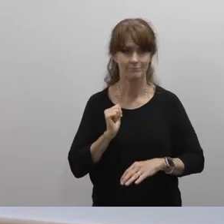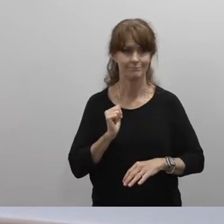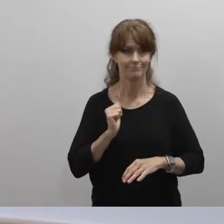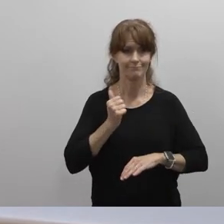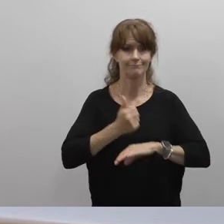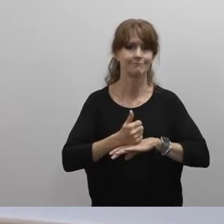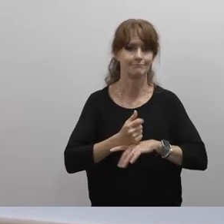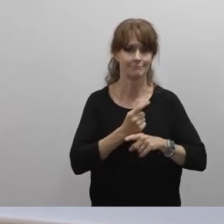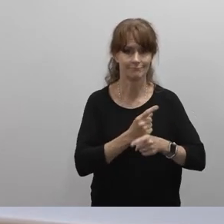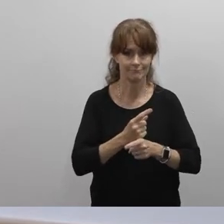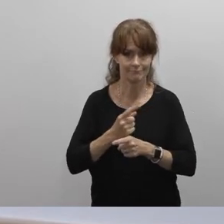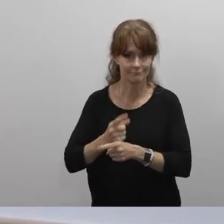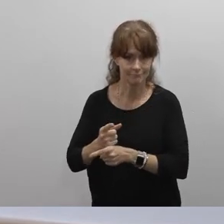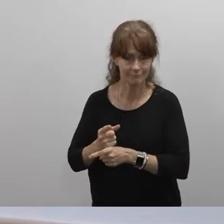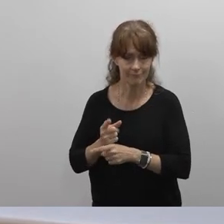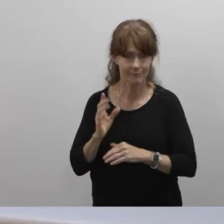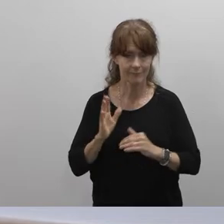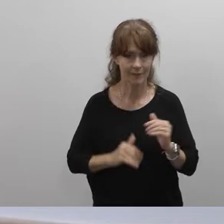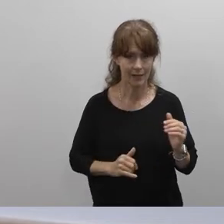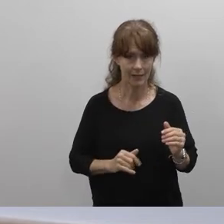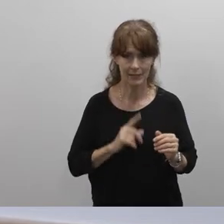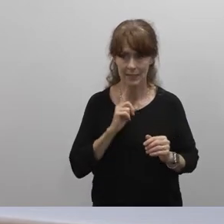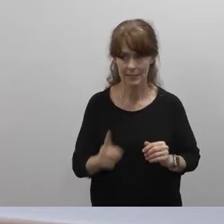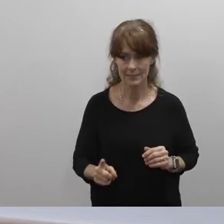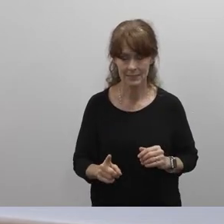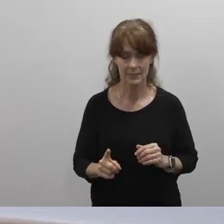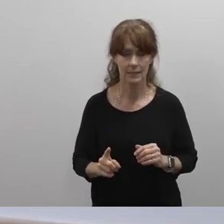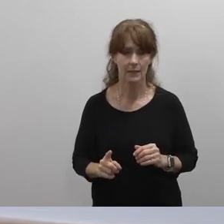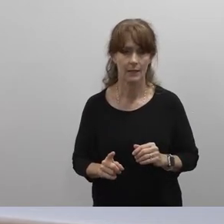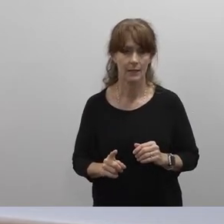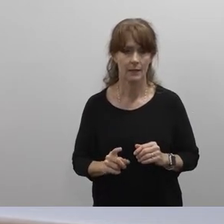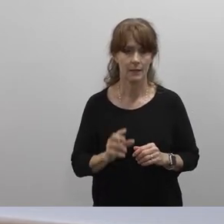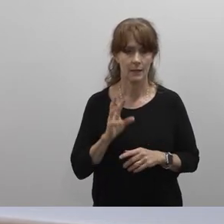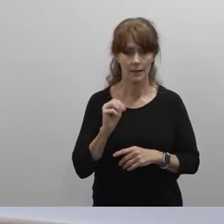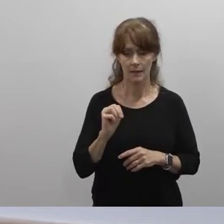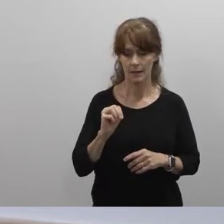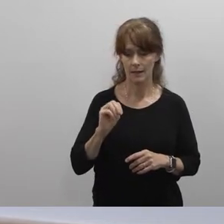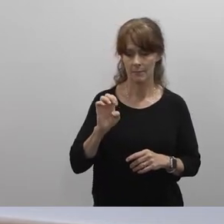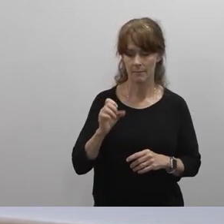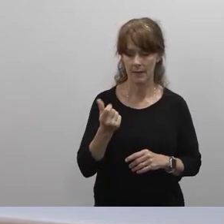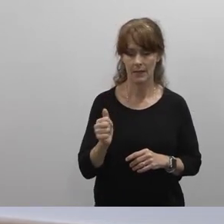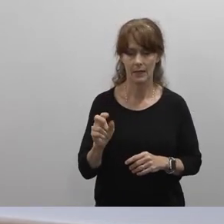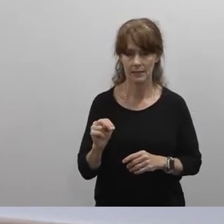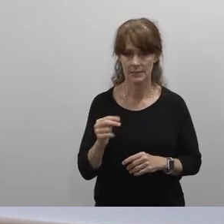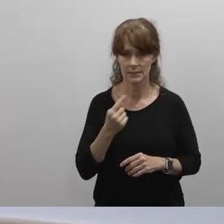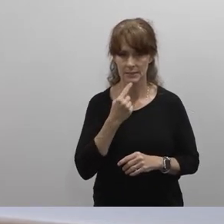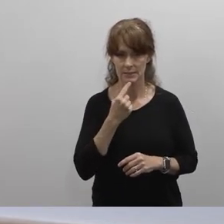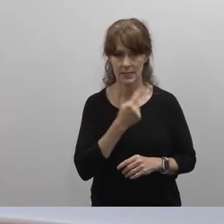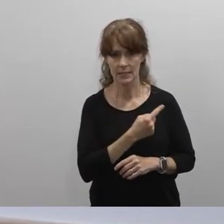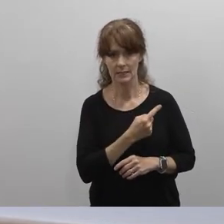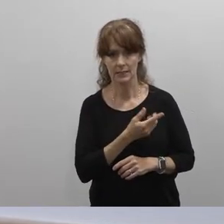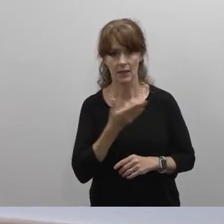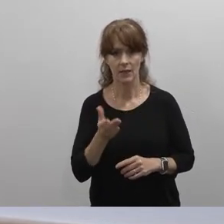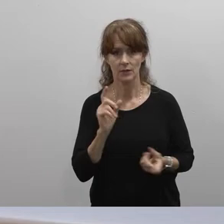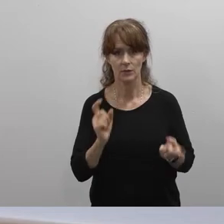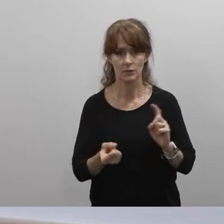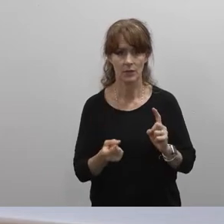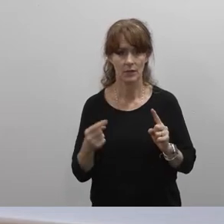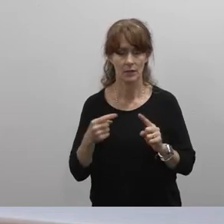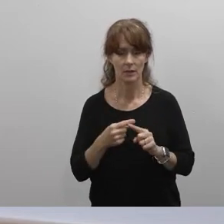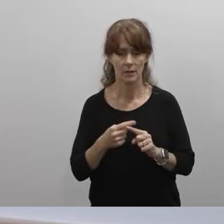think that it is. And when Megan says things don't change